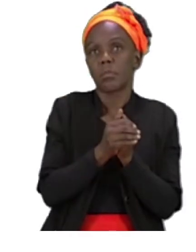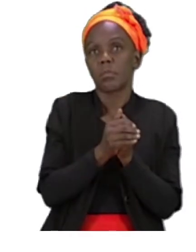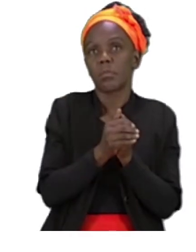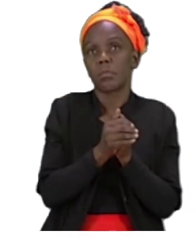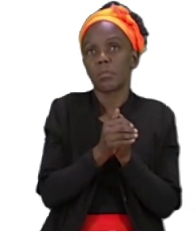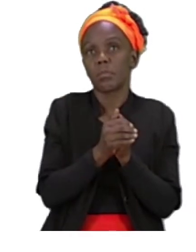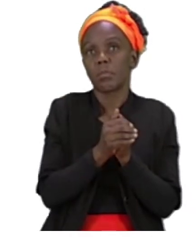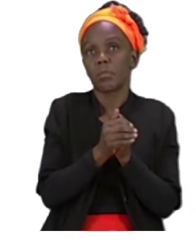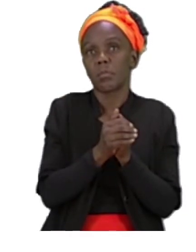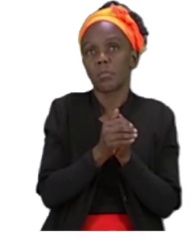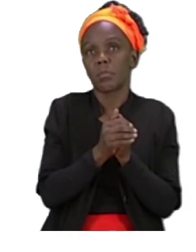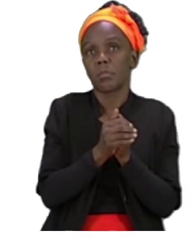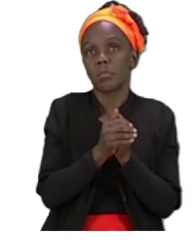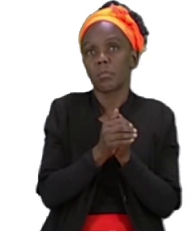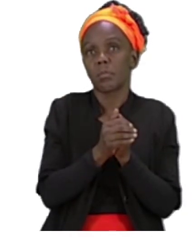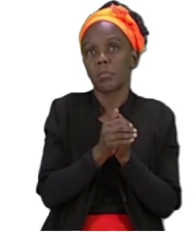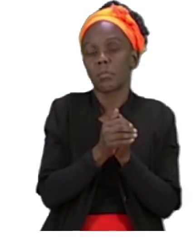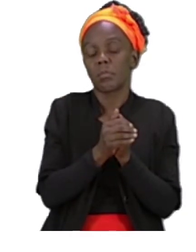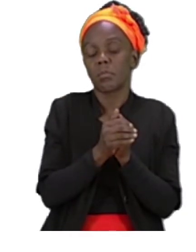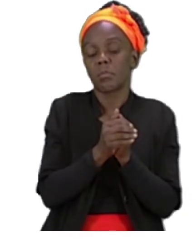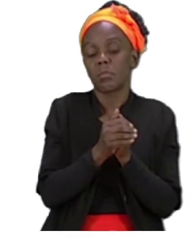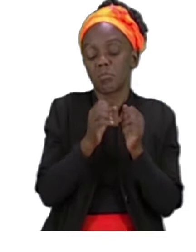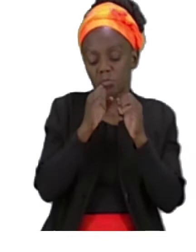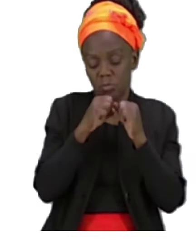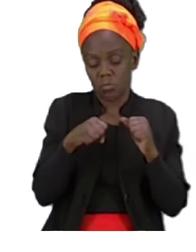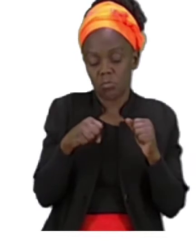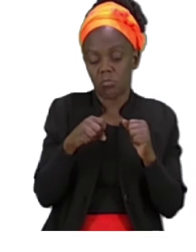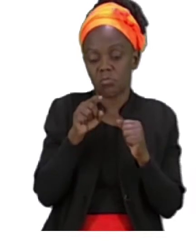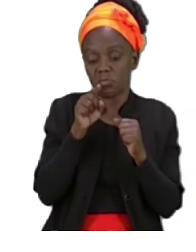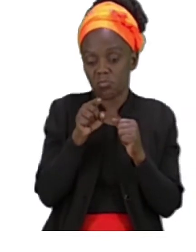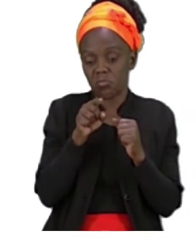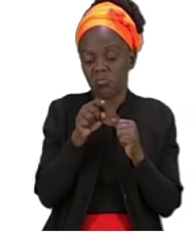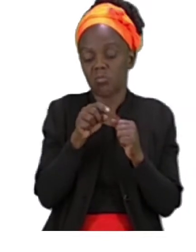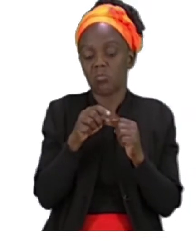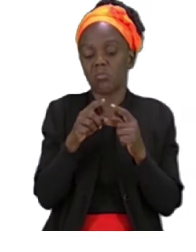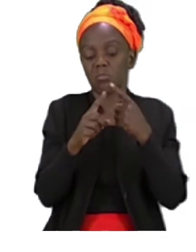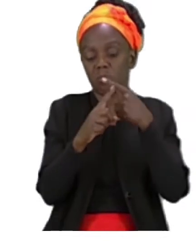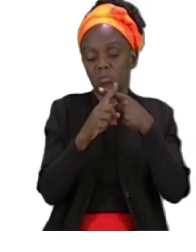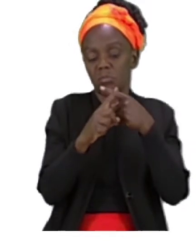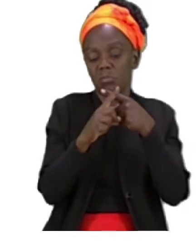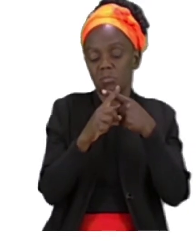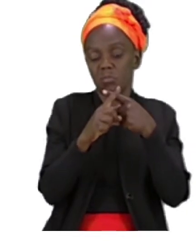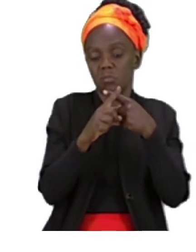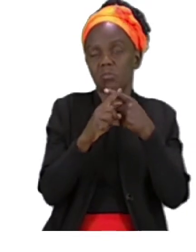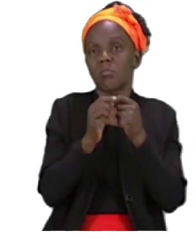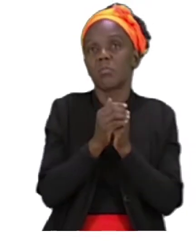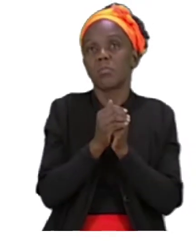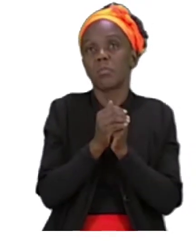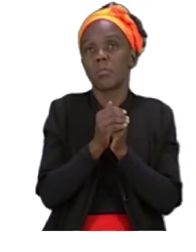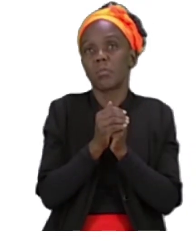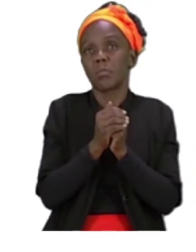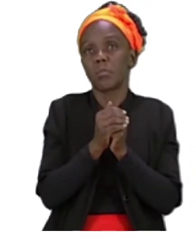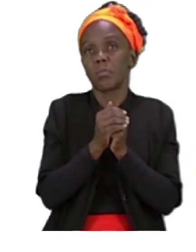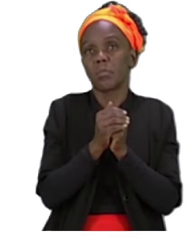it is a plus sum. Then once you have your plus sum, you can write it